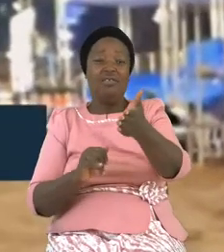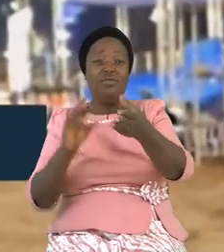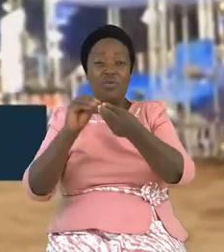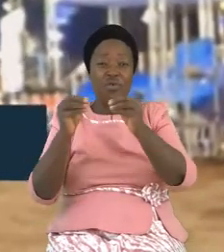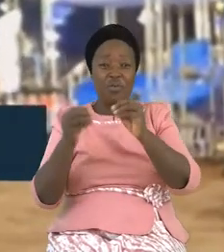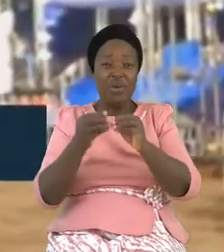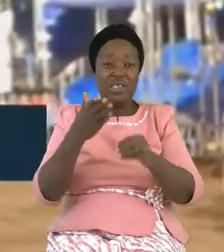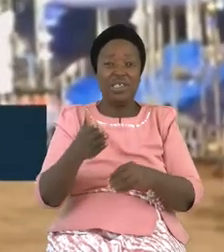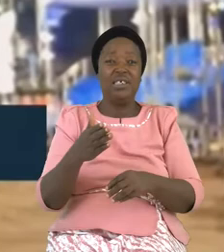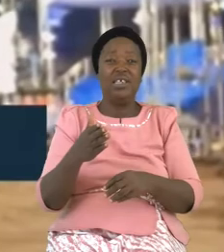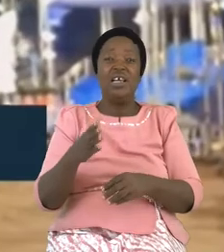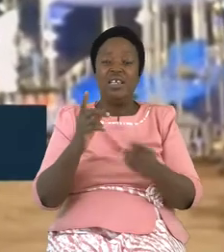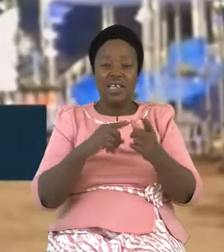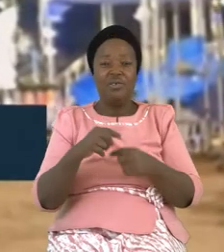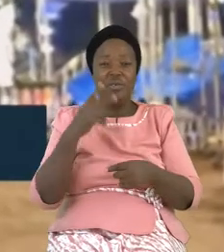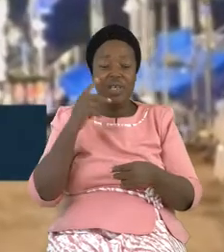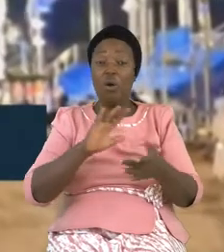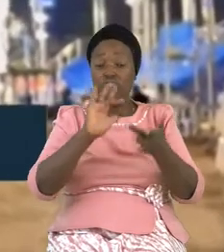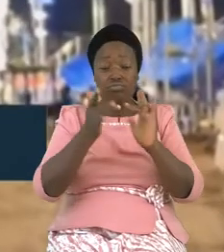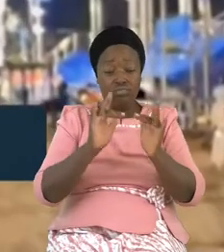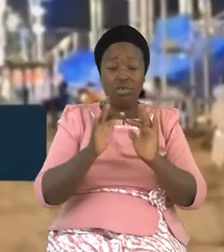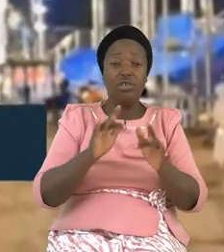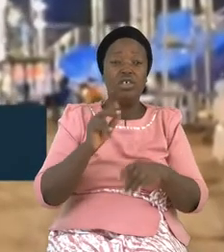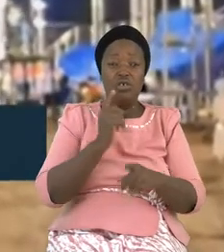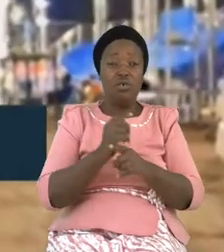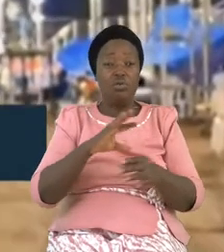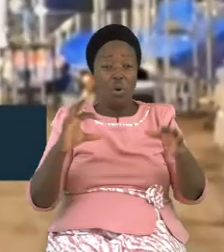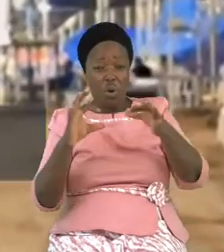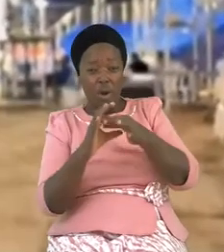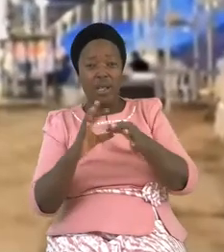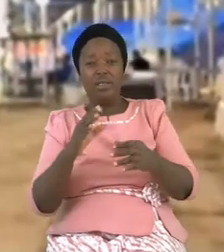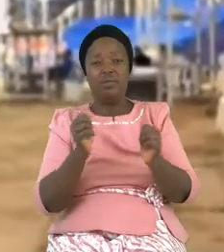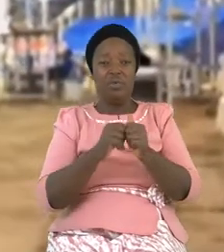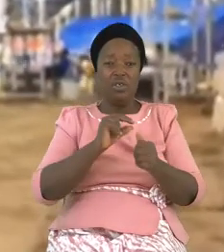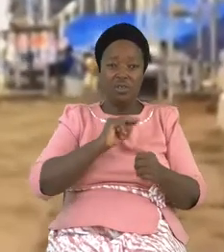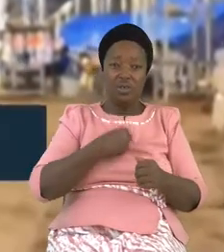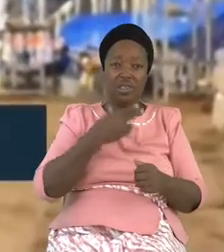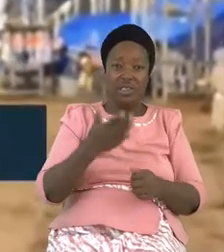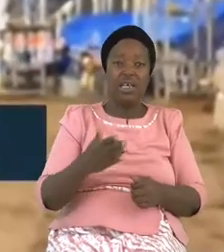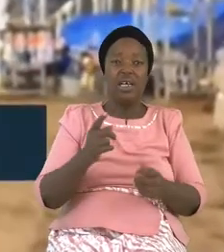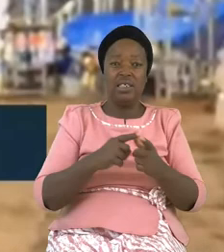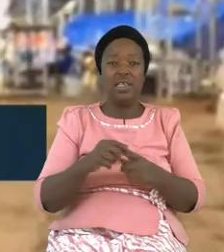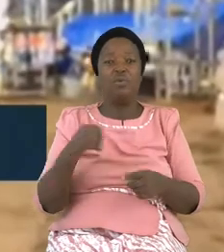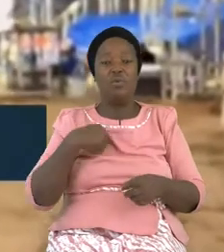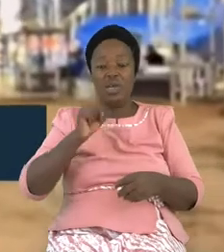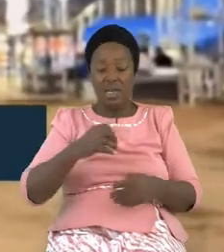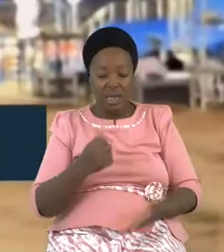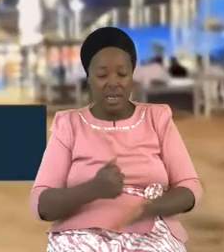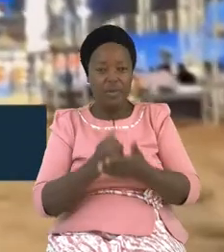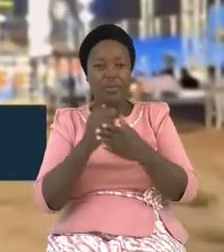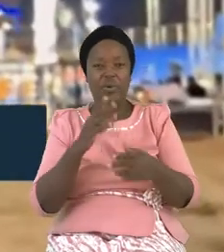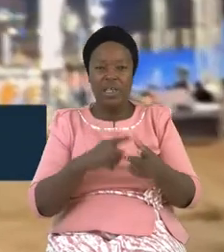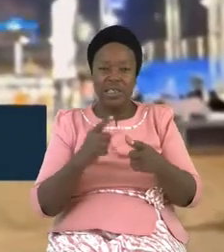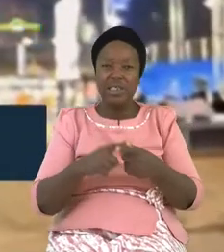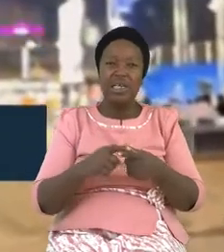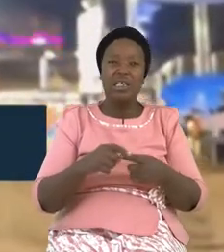dclm.org/connect-with-Christ. We need that, your database, so that we can follow you up, so that we can meet with you, our leaders can talk with you, our leaders